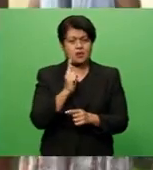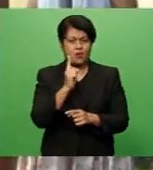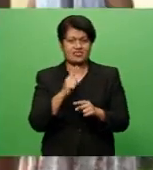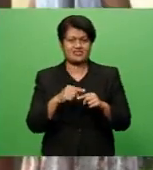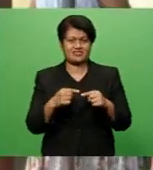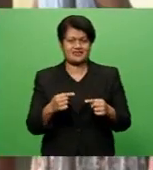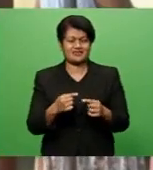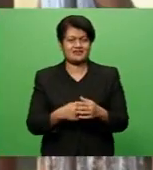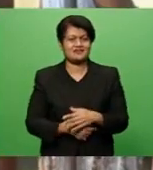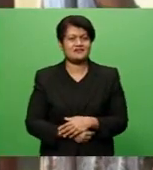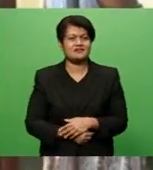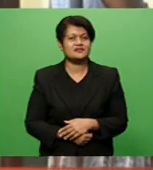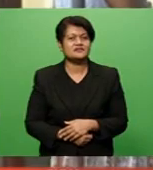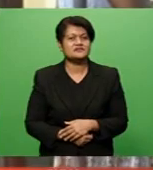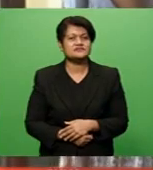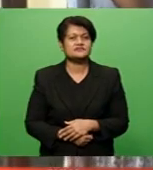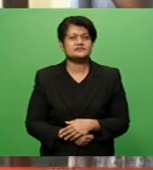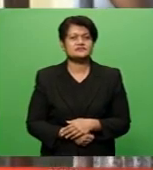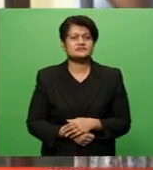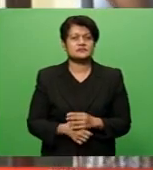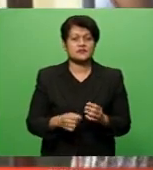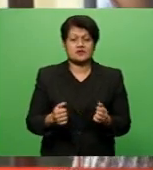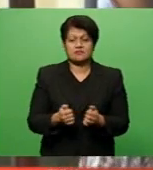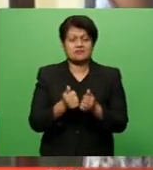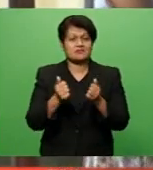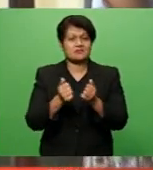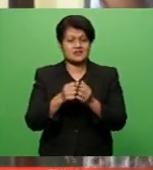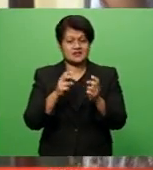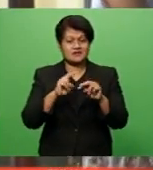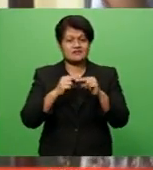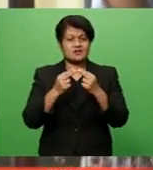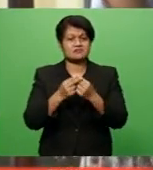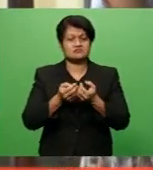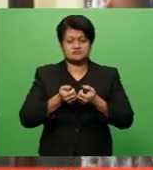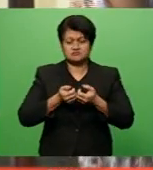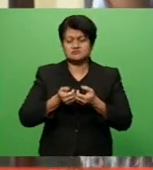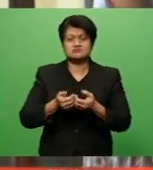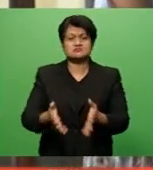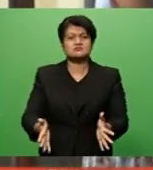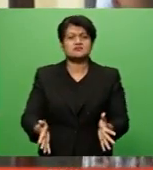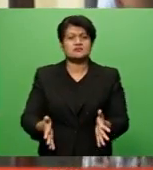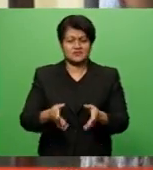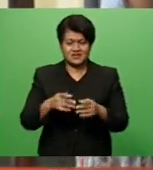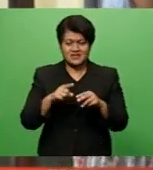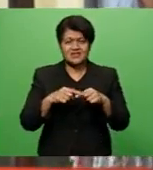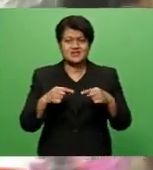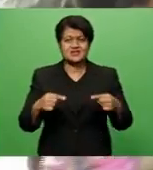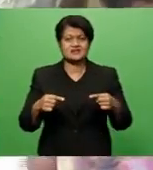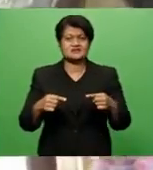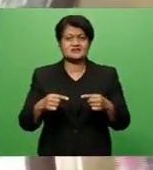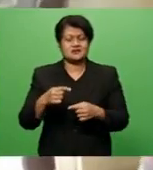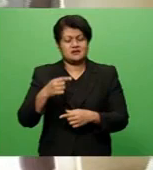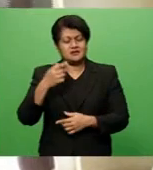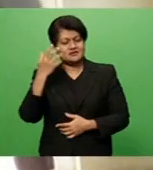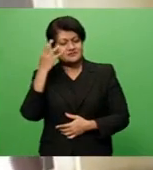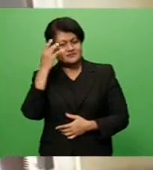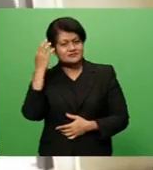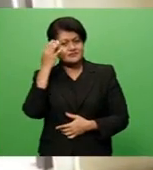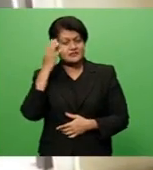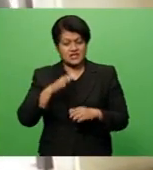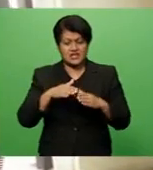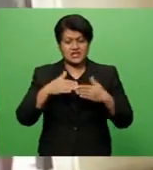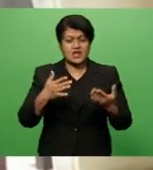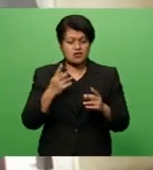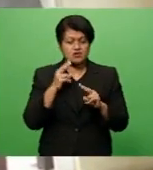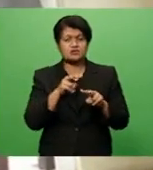reports. For many families, losing their belongings in the cyclone has been traumatic, and now they are looking for a way to